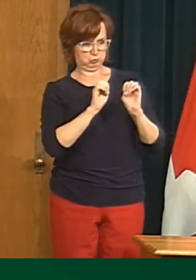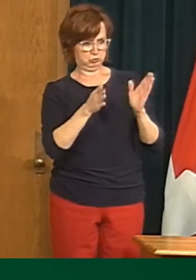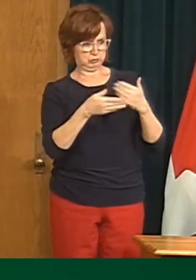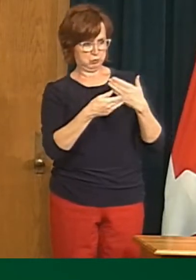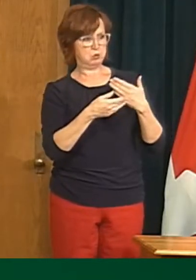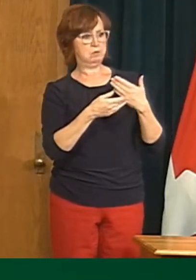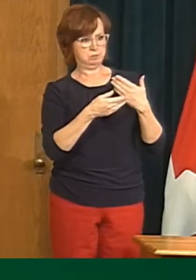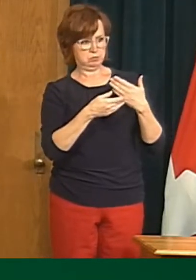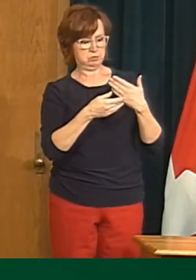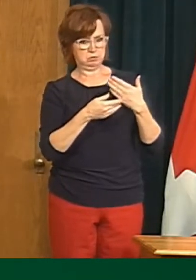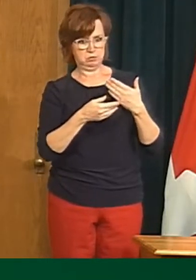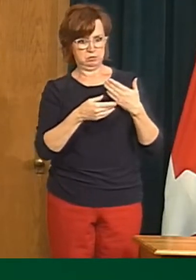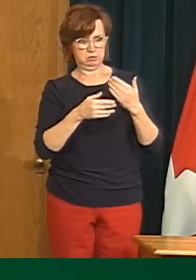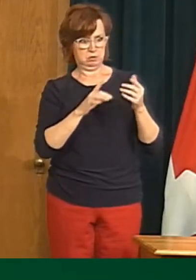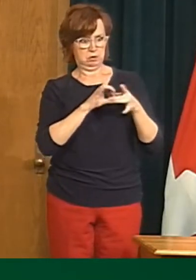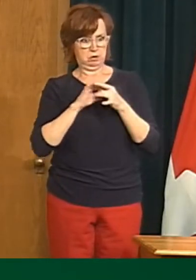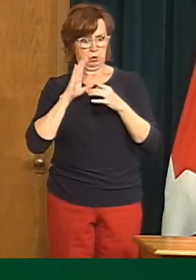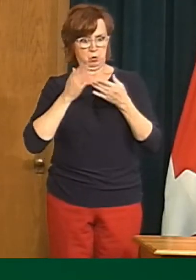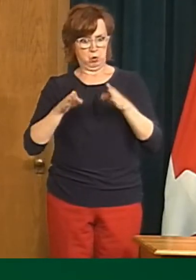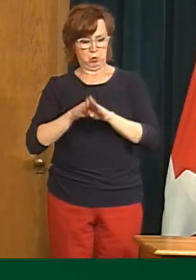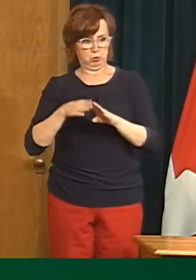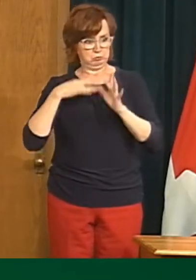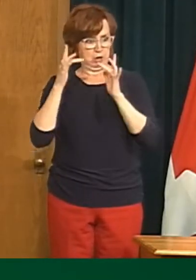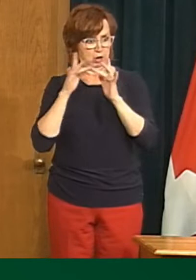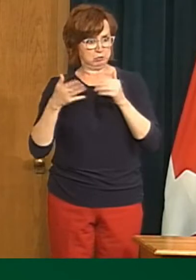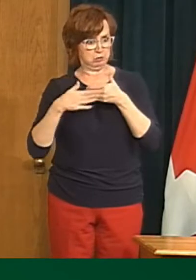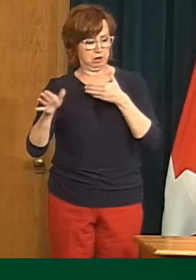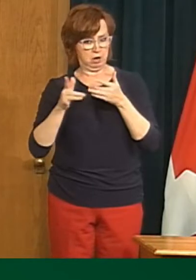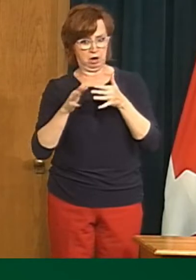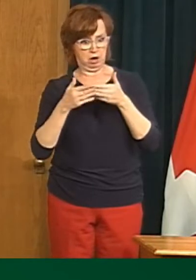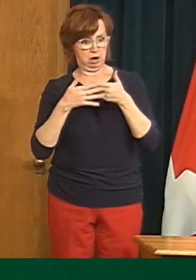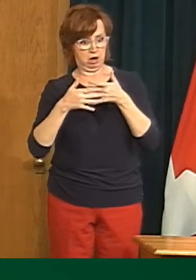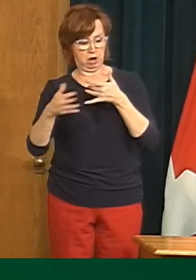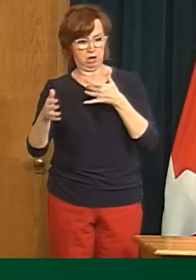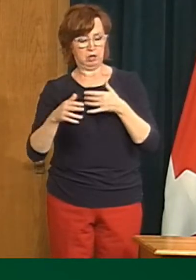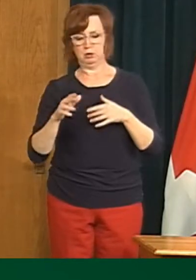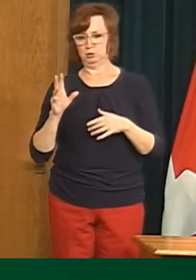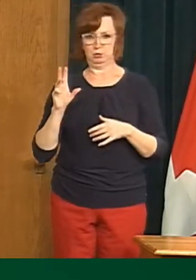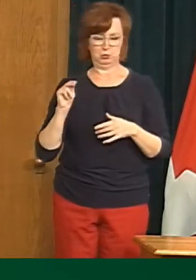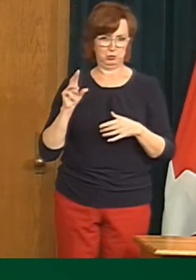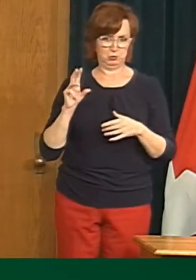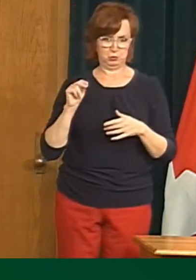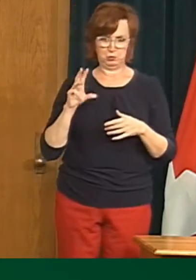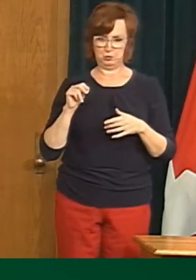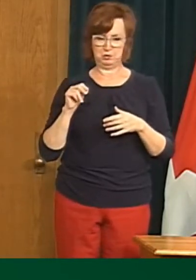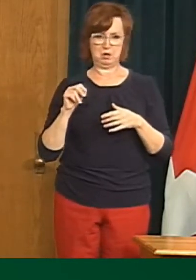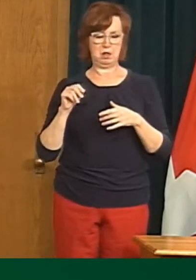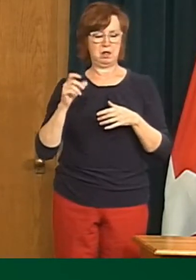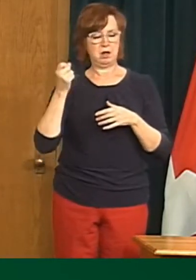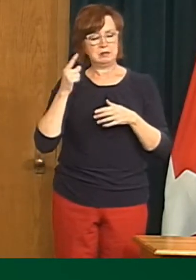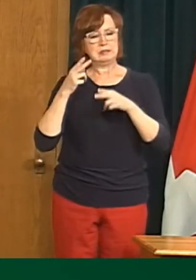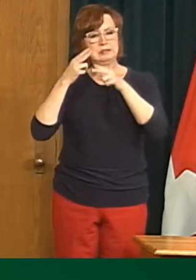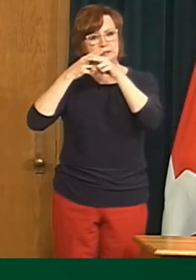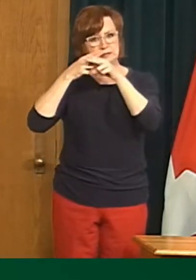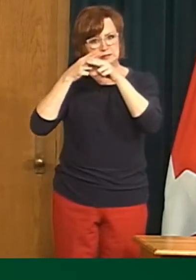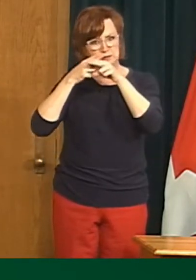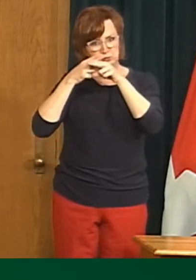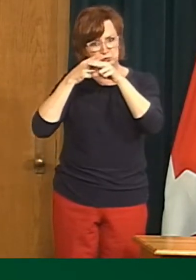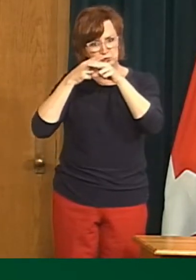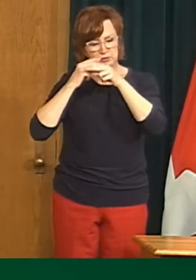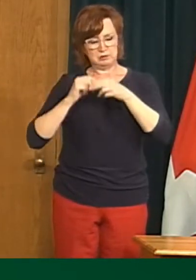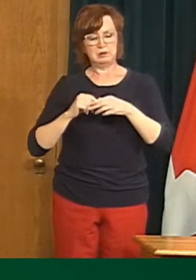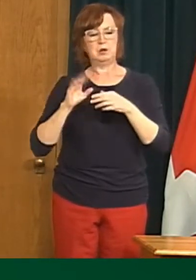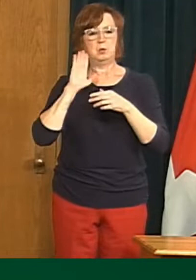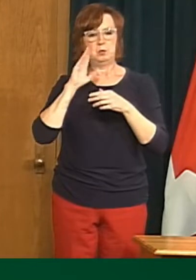history of this government. That's not the case with any of these facilities. Those ER closures are temporary, and over the next number of weeks, you'll see them